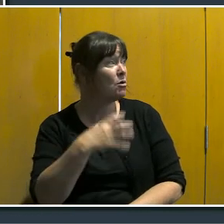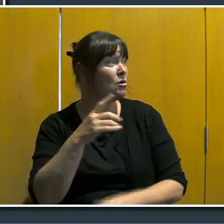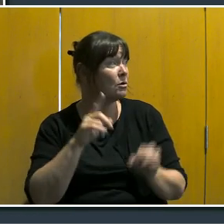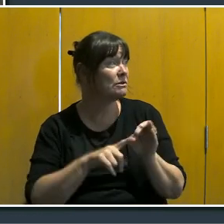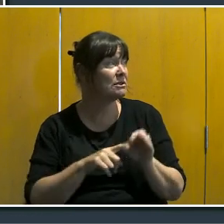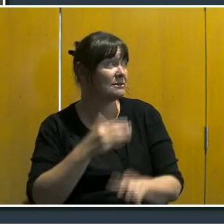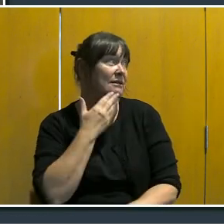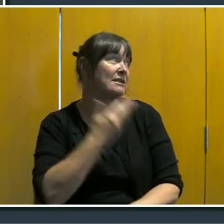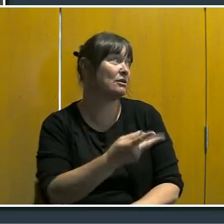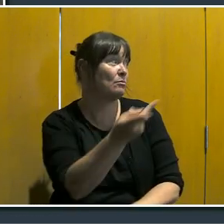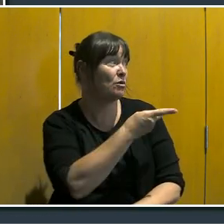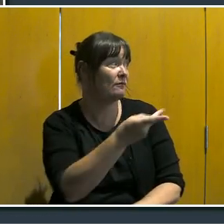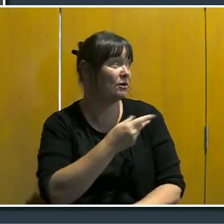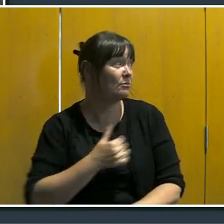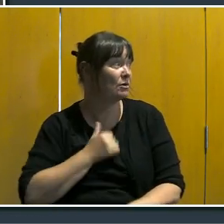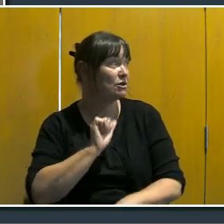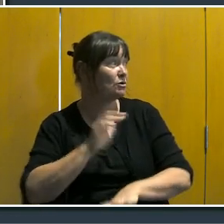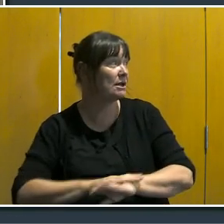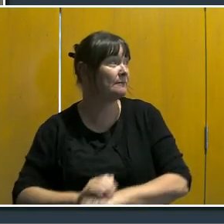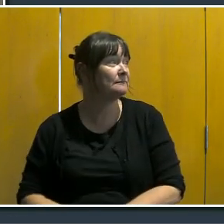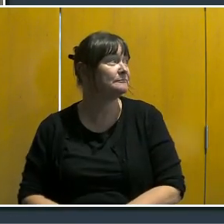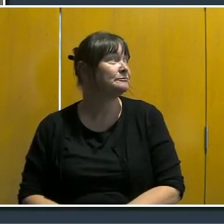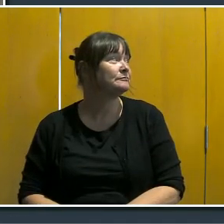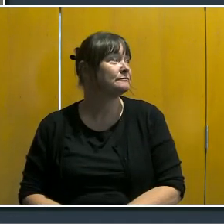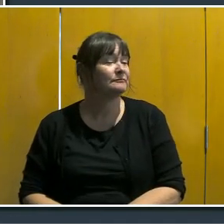you, Paul and Farrell. We appreciate your time. Thank you for the option. Thank you.